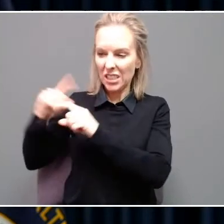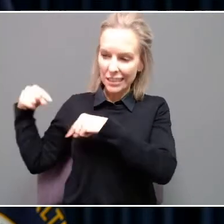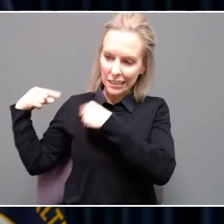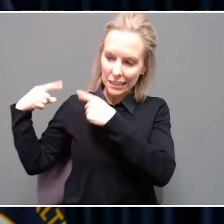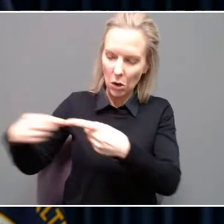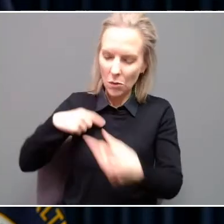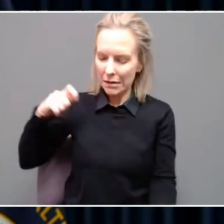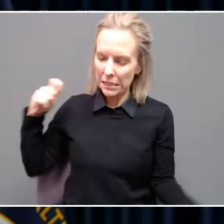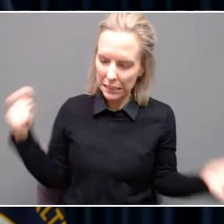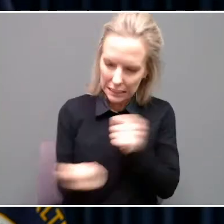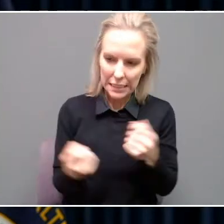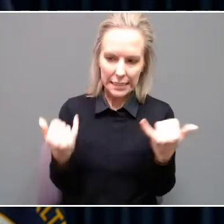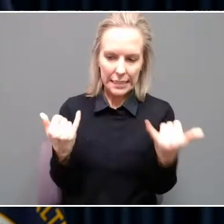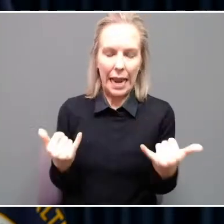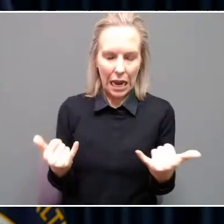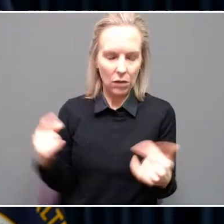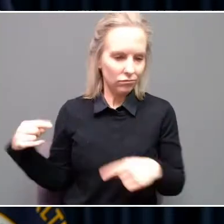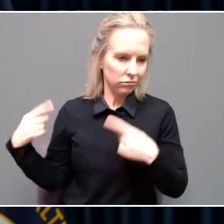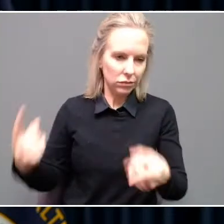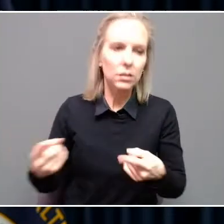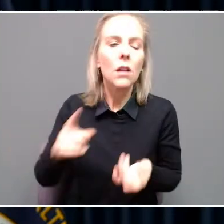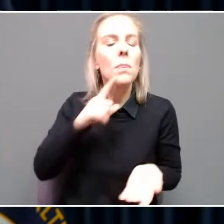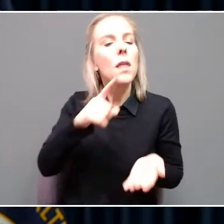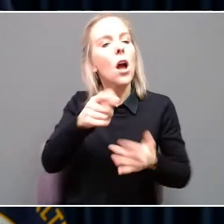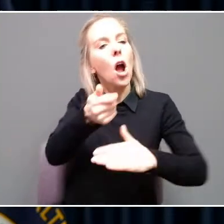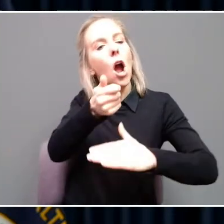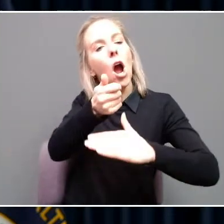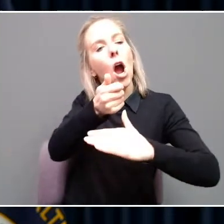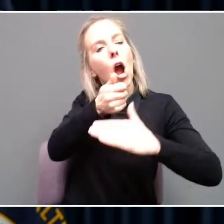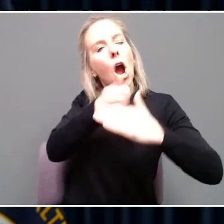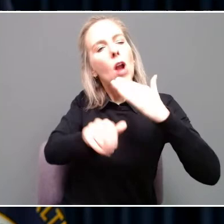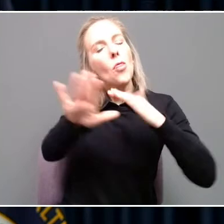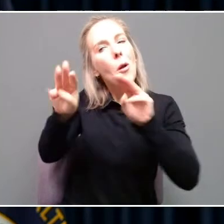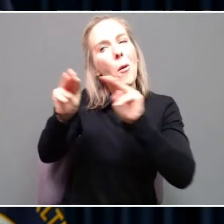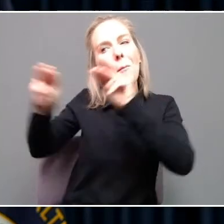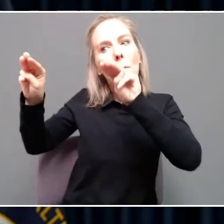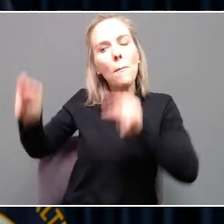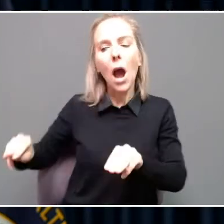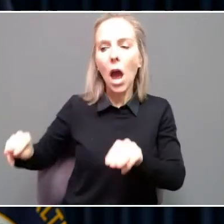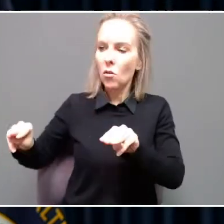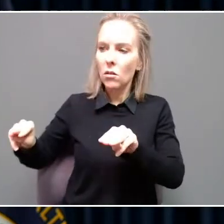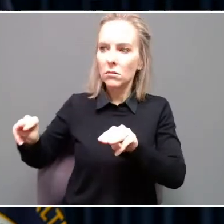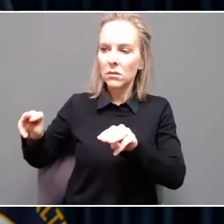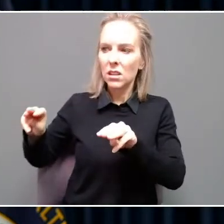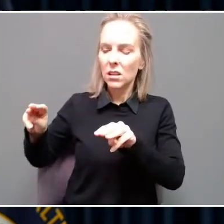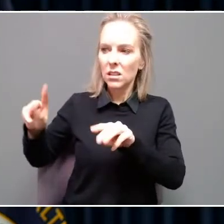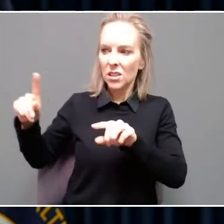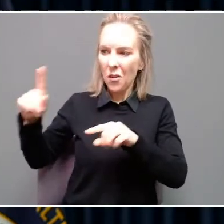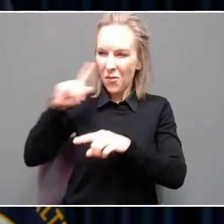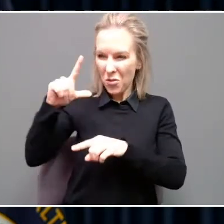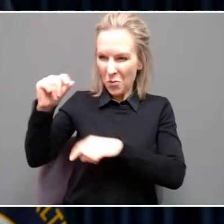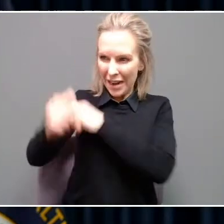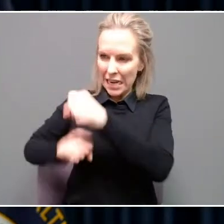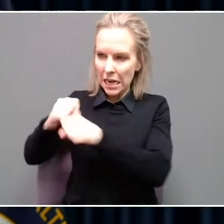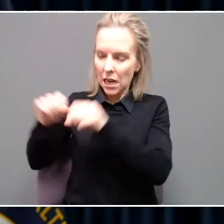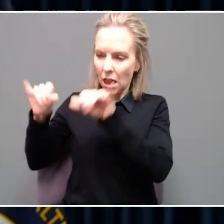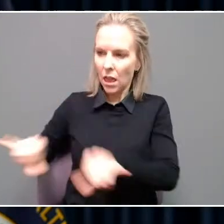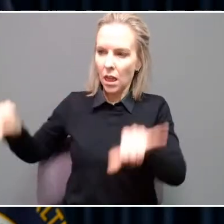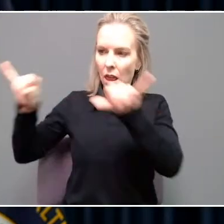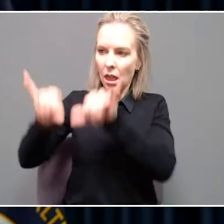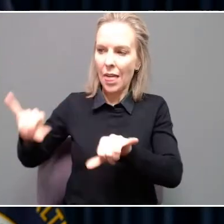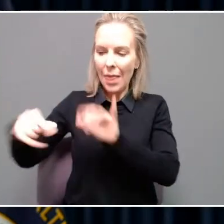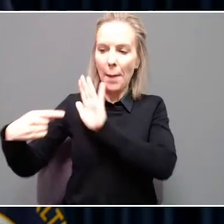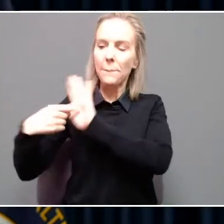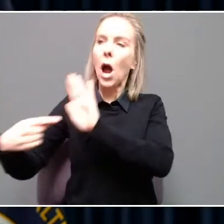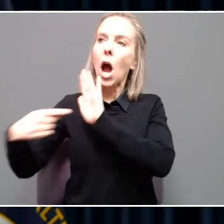they had operated under before these changes had been the same for more than 20 years. That model for the